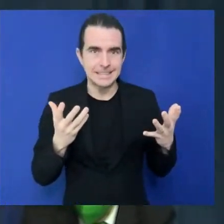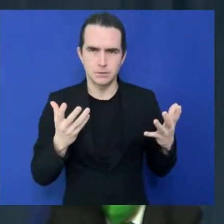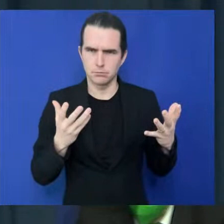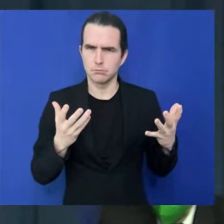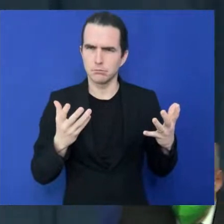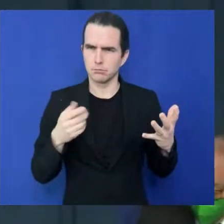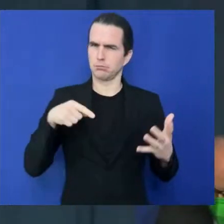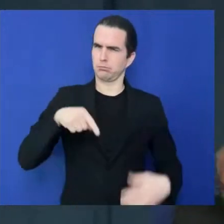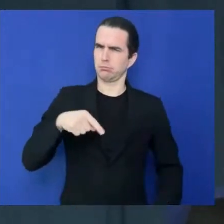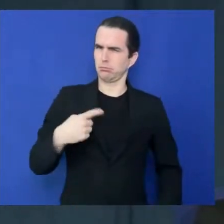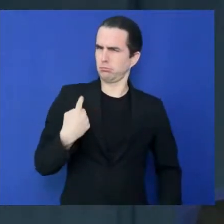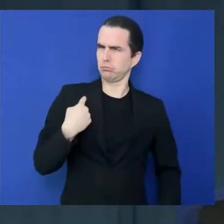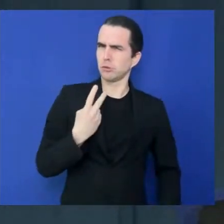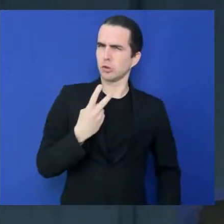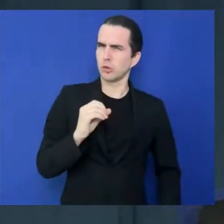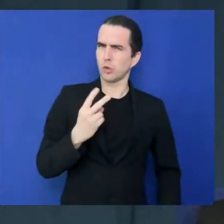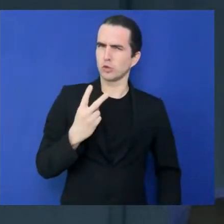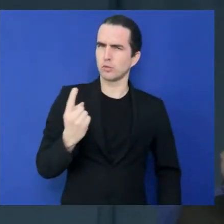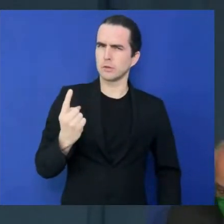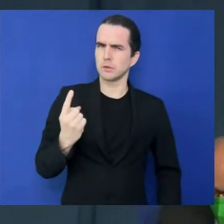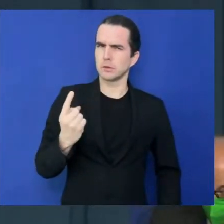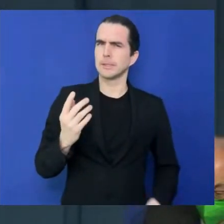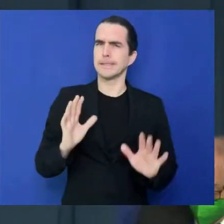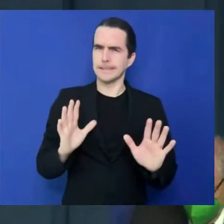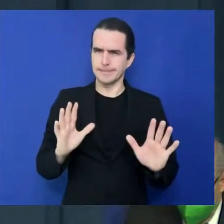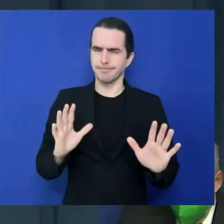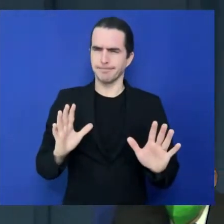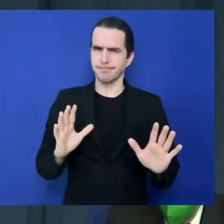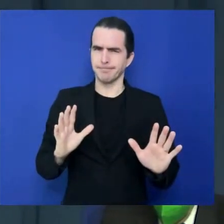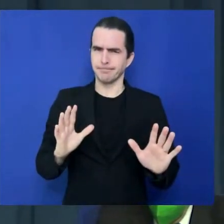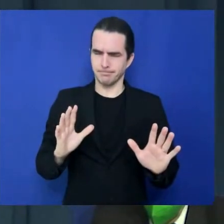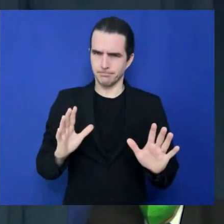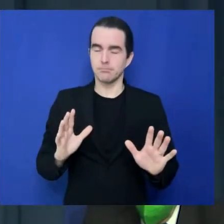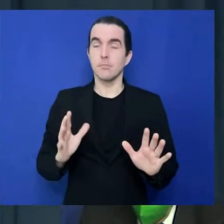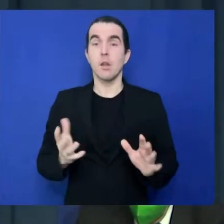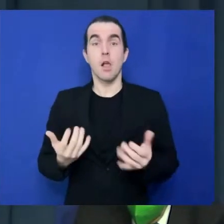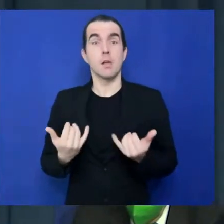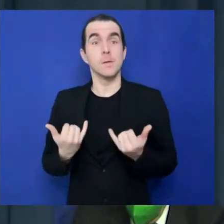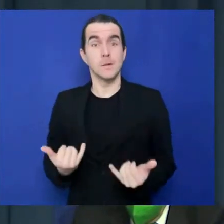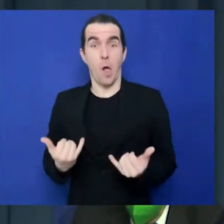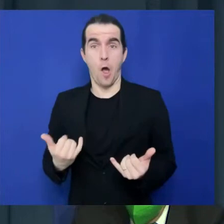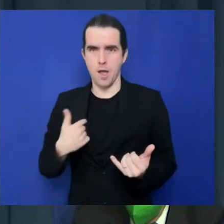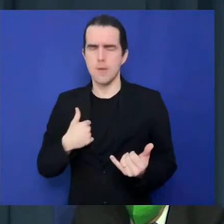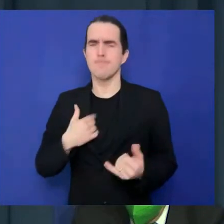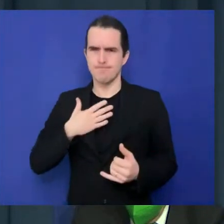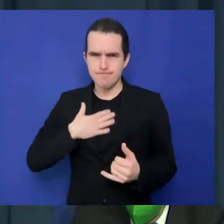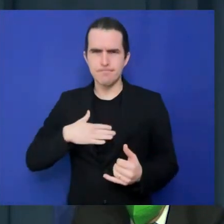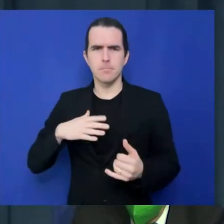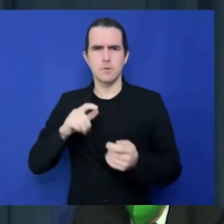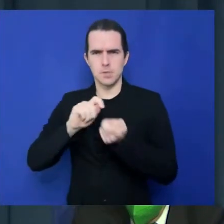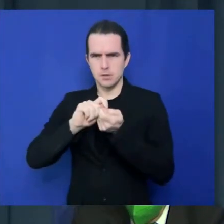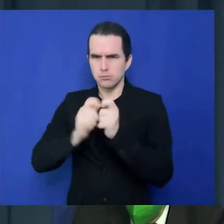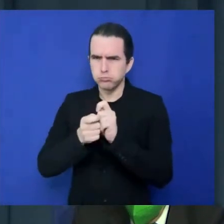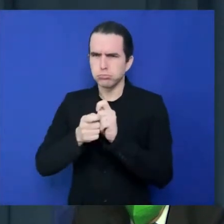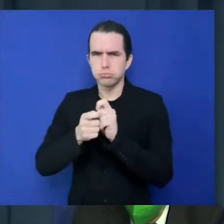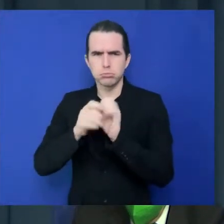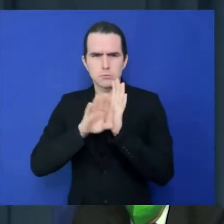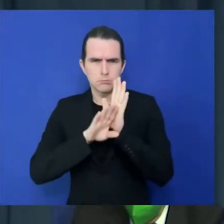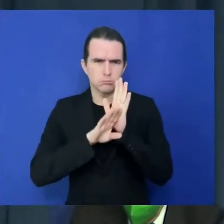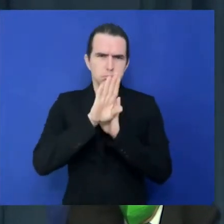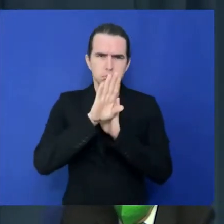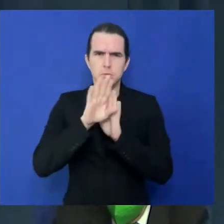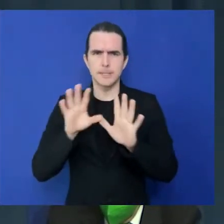your relationships and your connection and bring everything you got to this privilege so that we can create a world which is fully